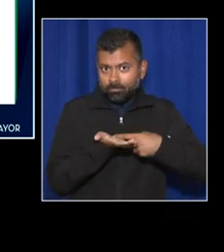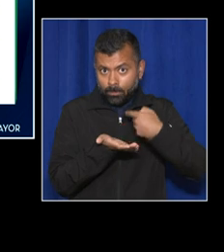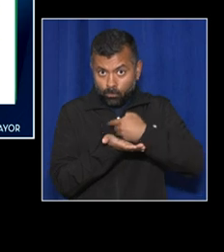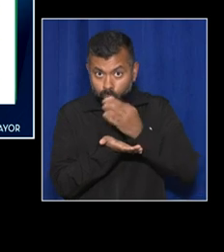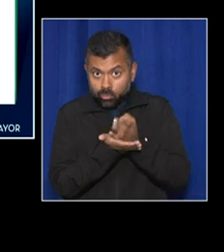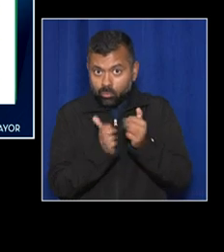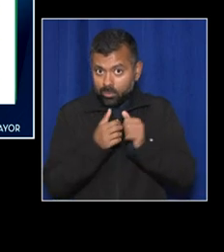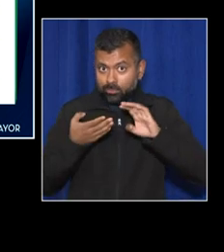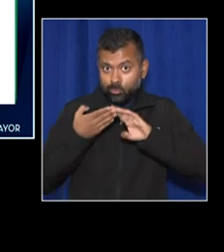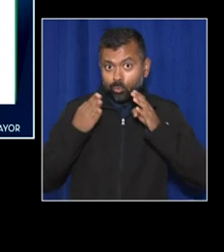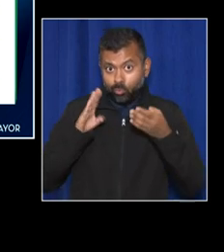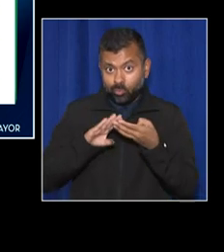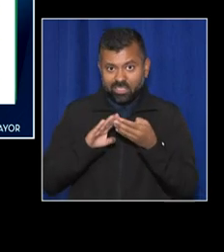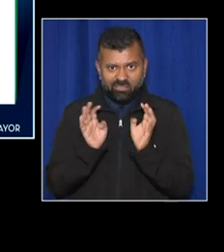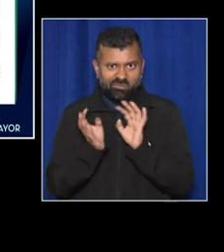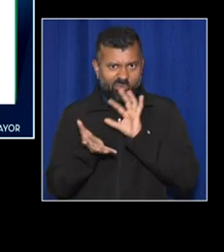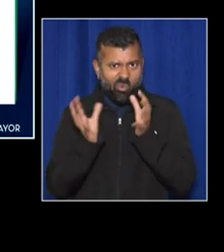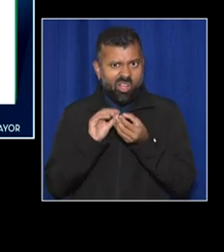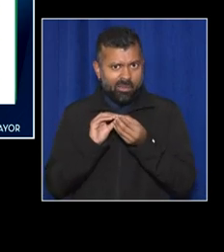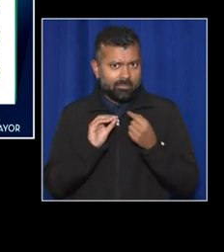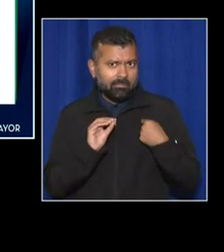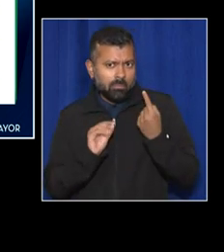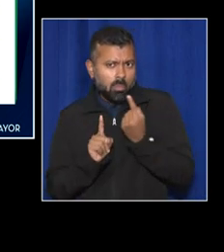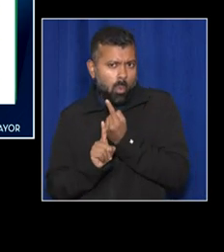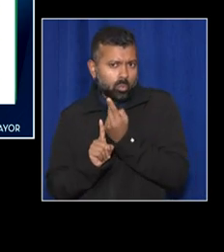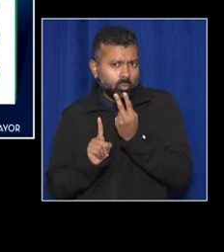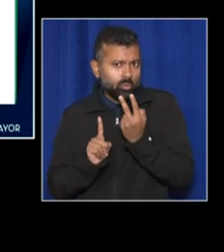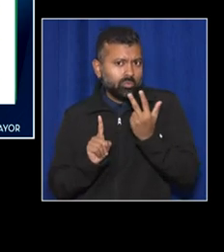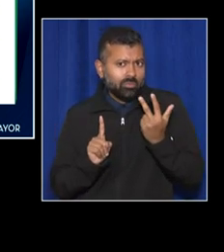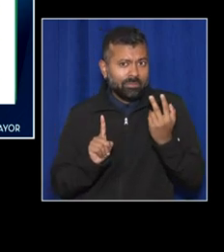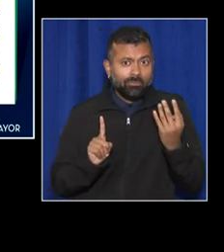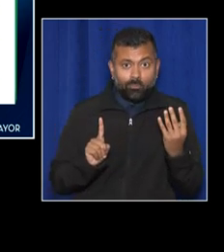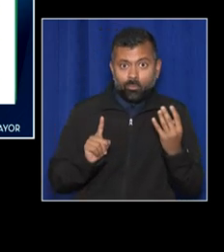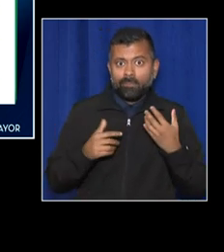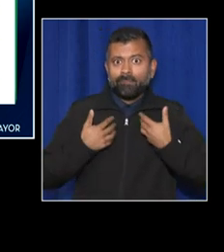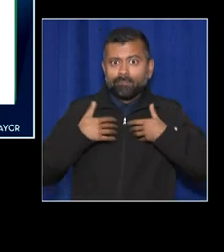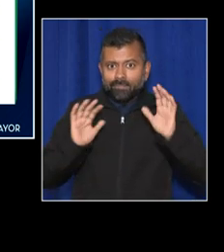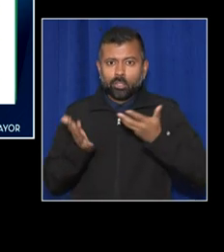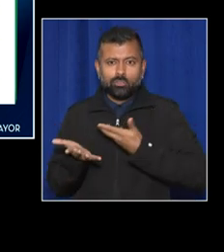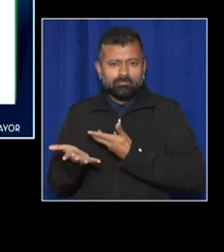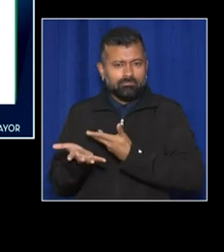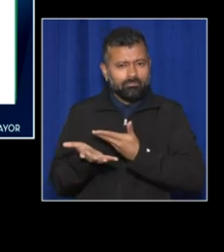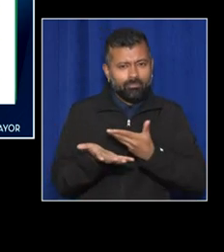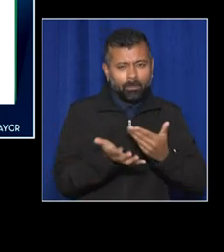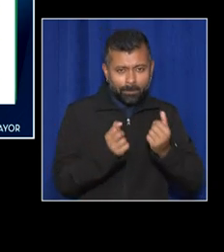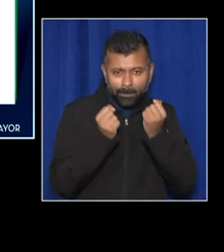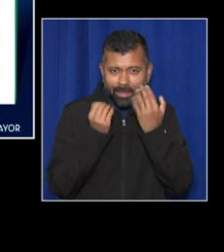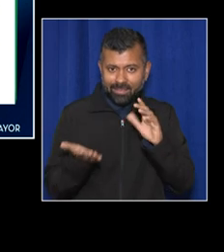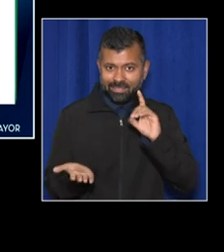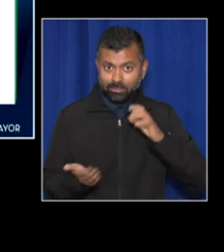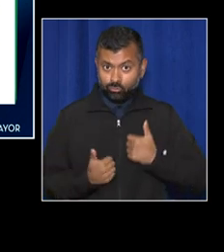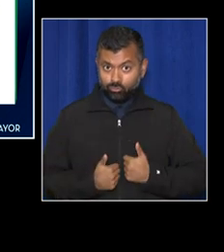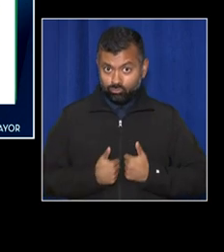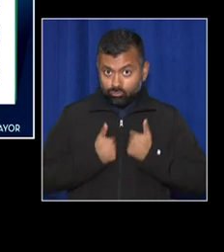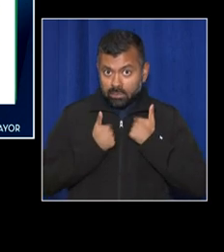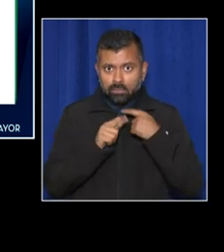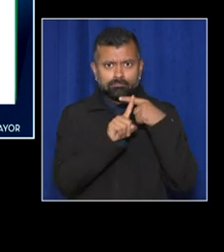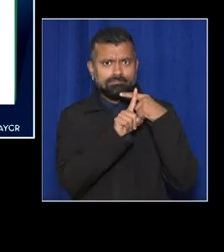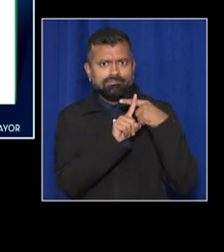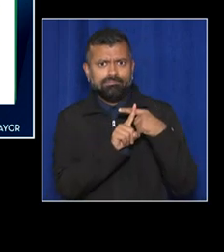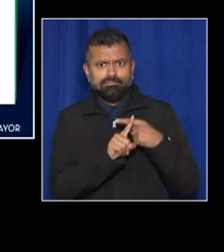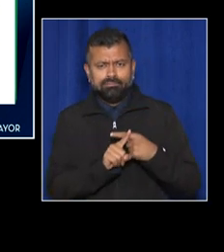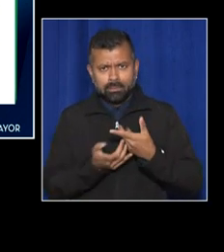DC residents. And we shared a lot of very positive information about the city's